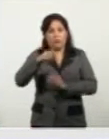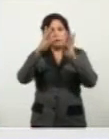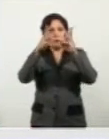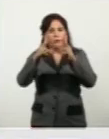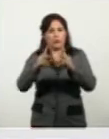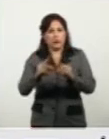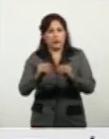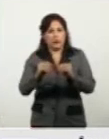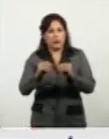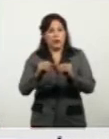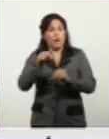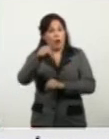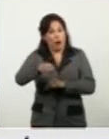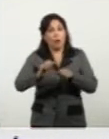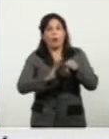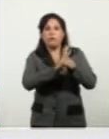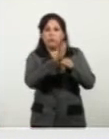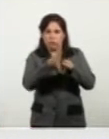country.